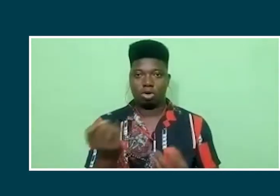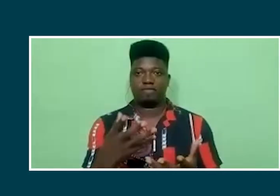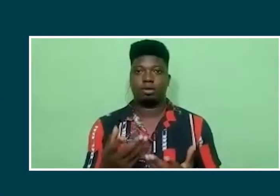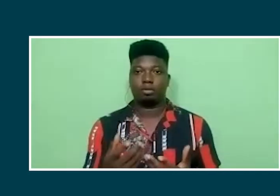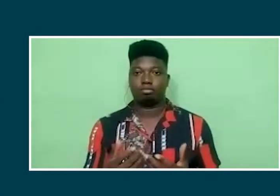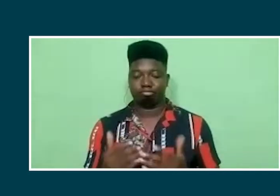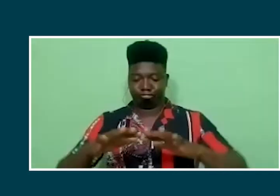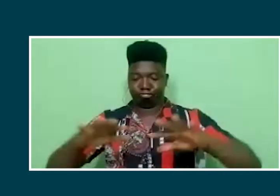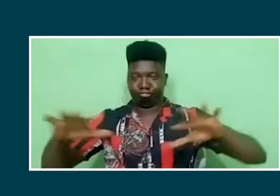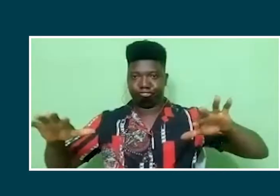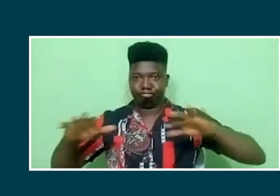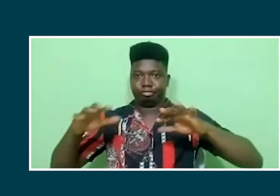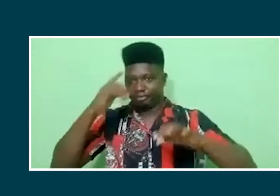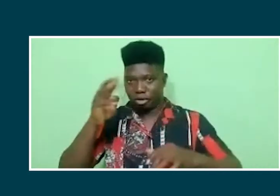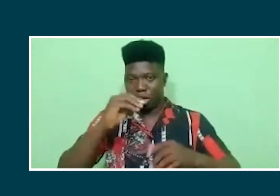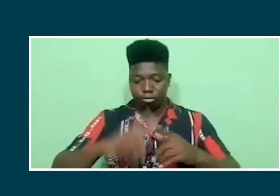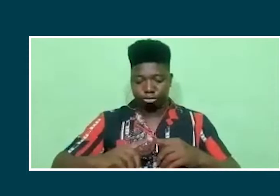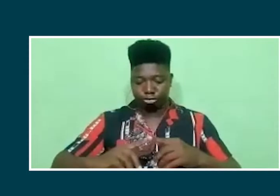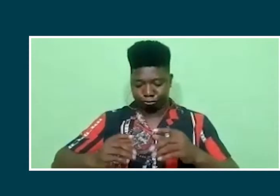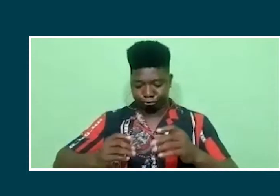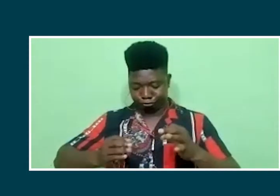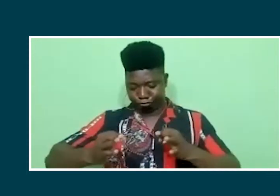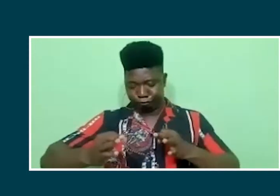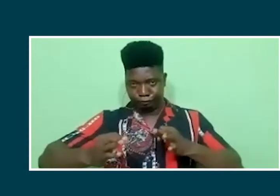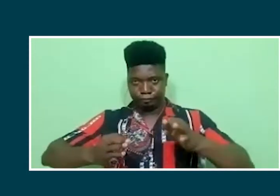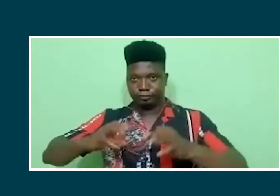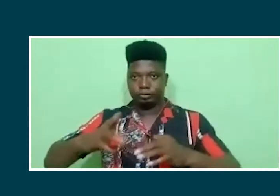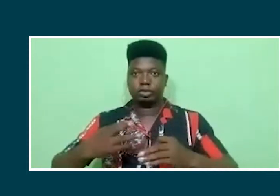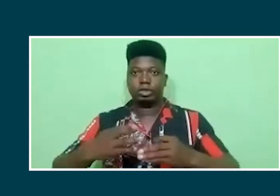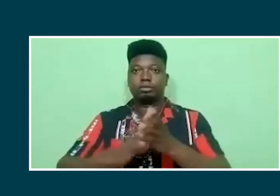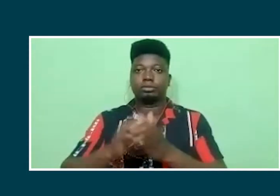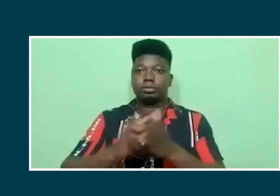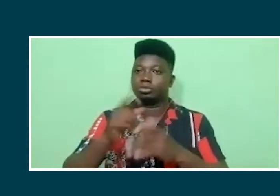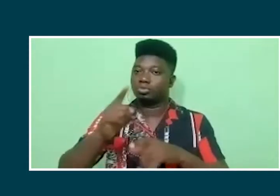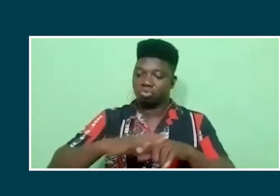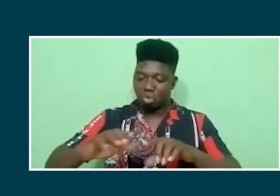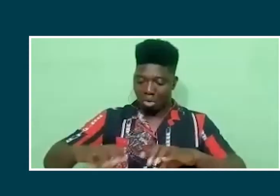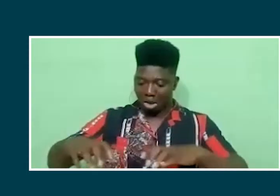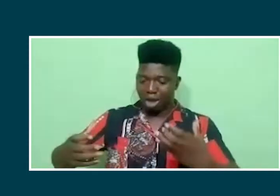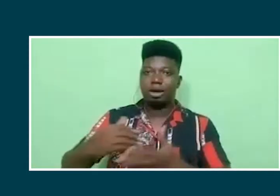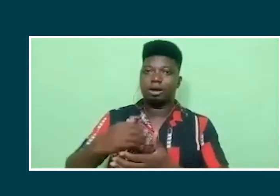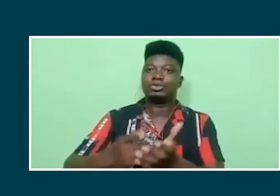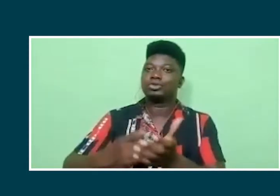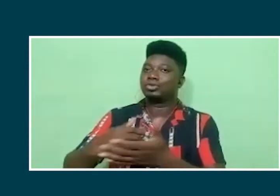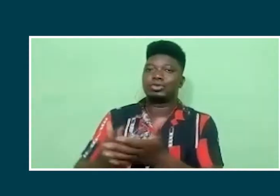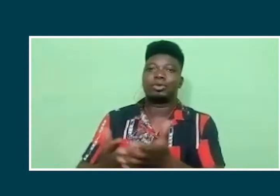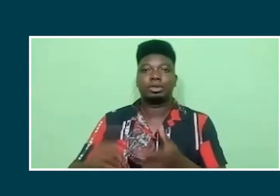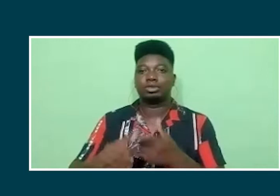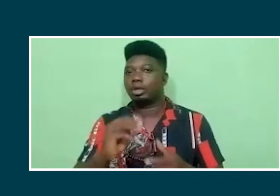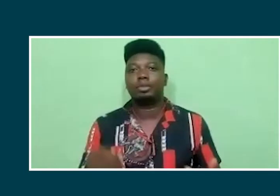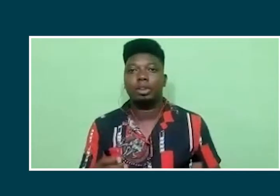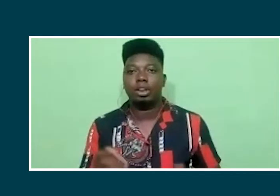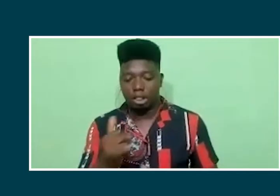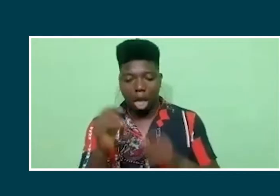their vulnerability, when you don't clarify some things to them, they tend to respond in